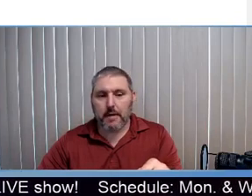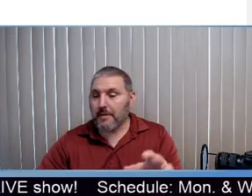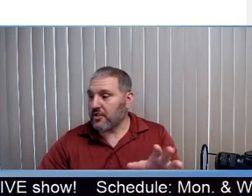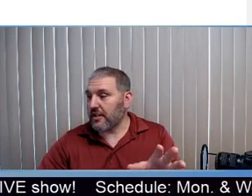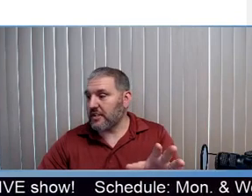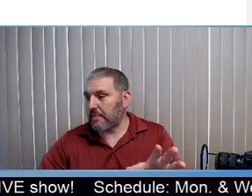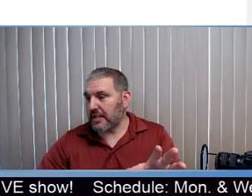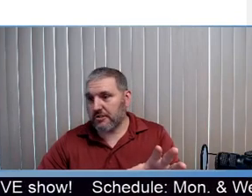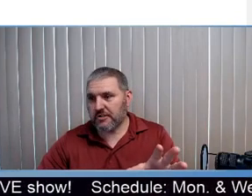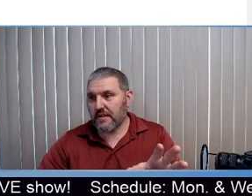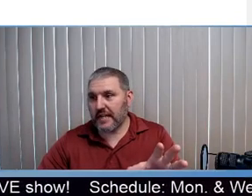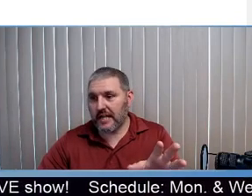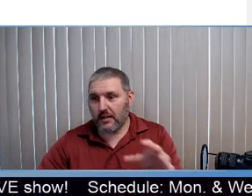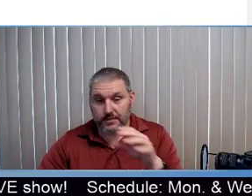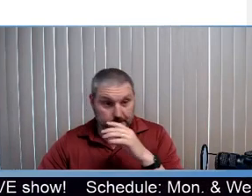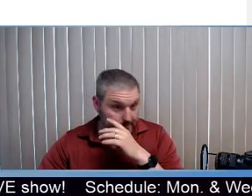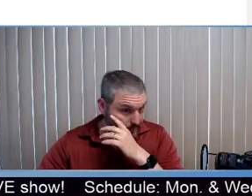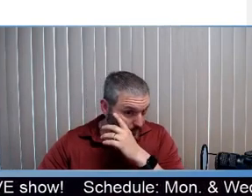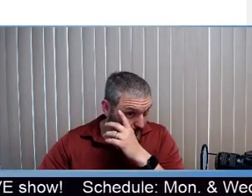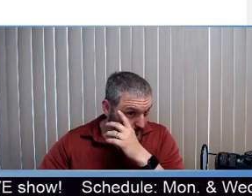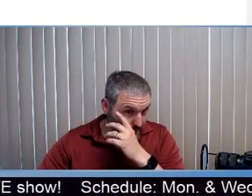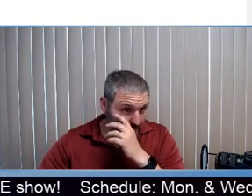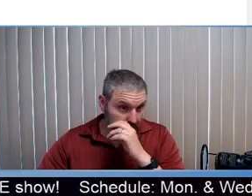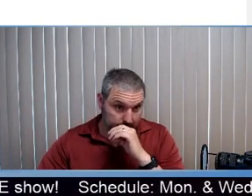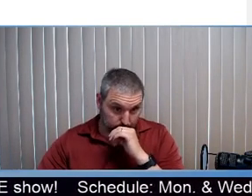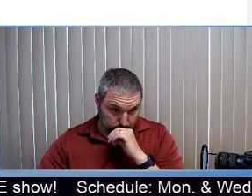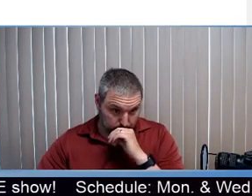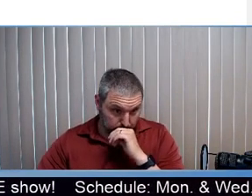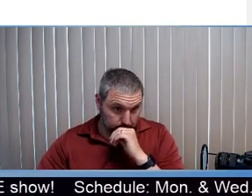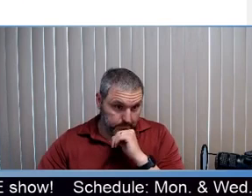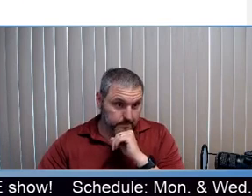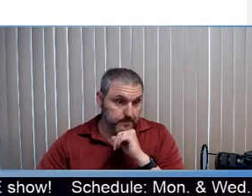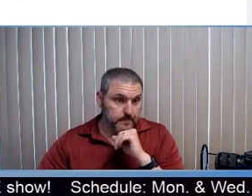Walgreens. I'm going to show you some pictures and everything else.